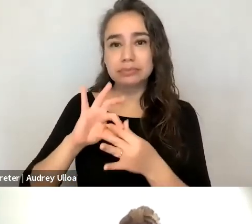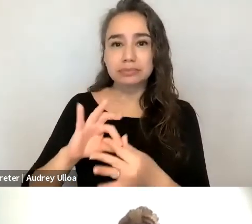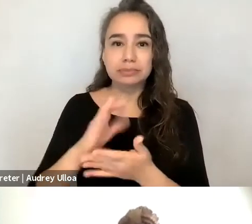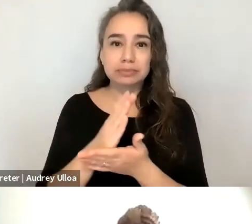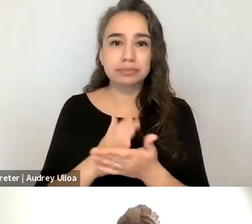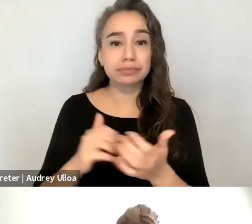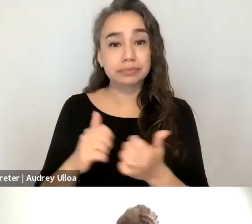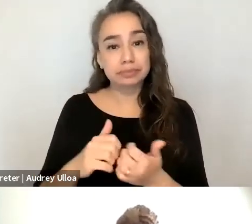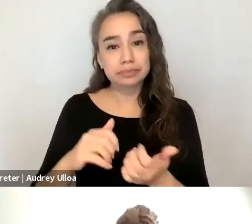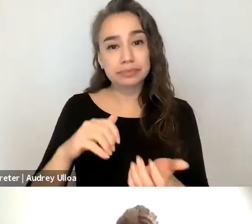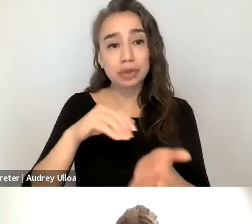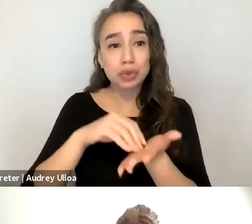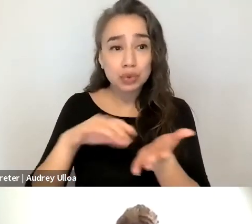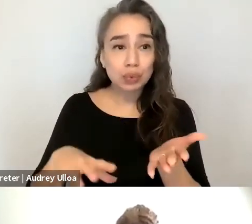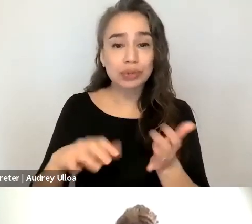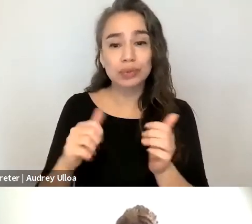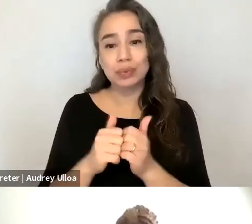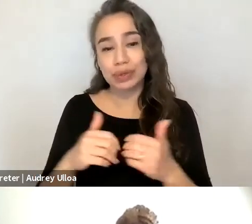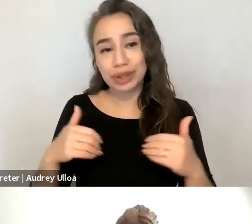with youth even.